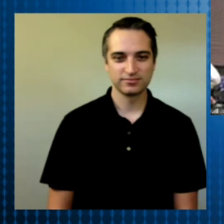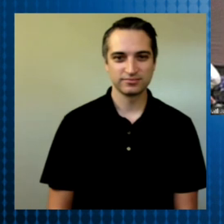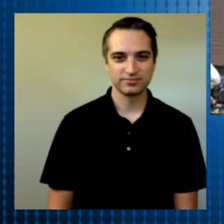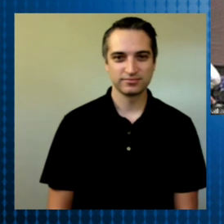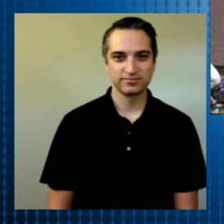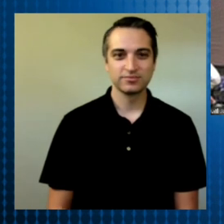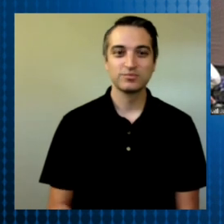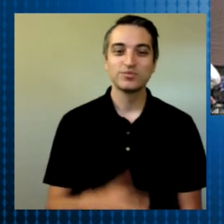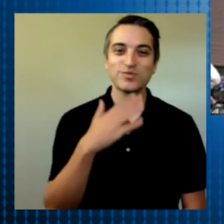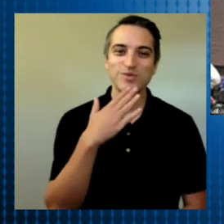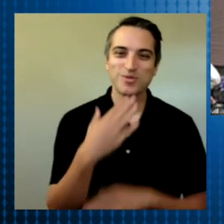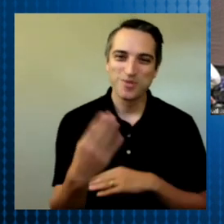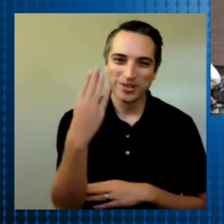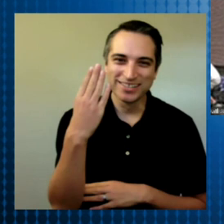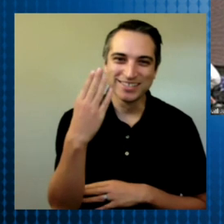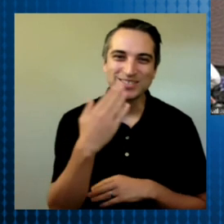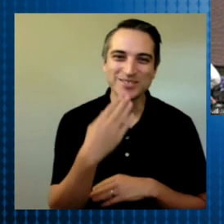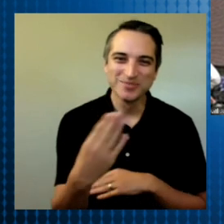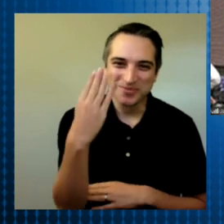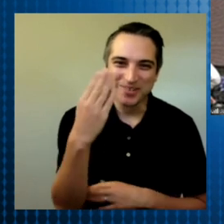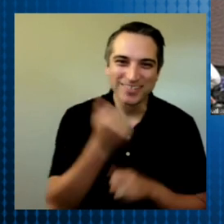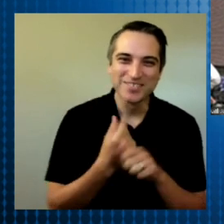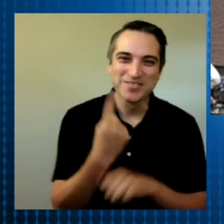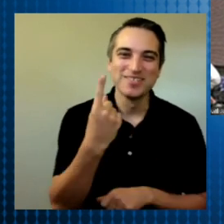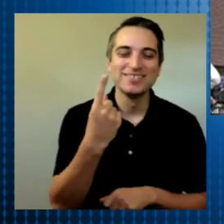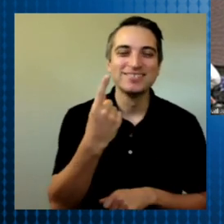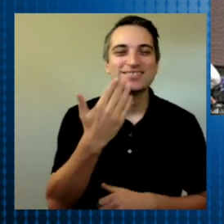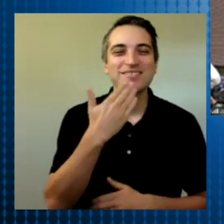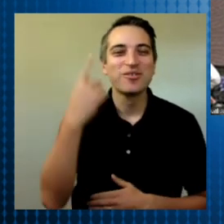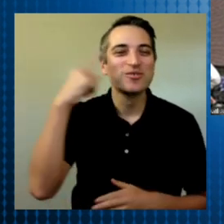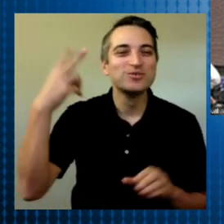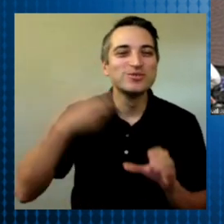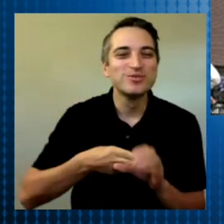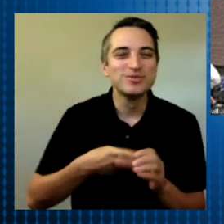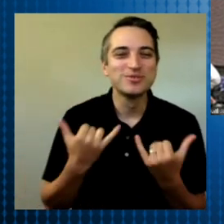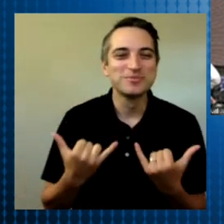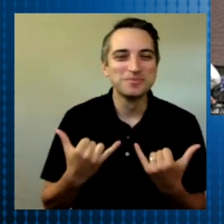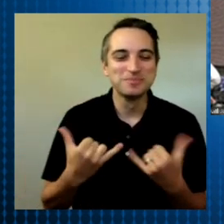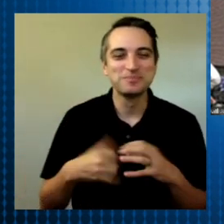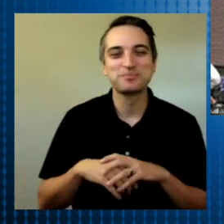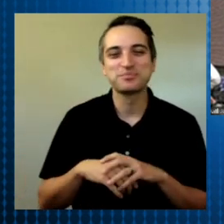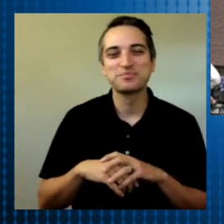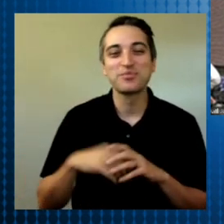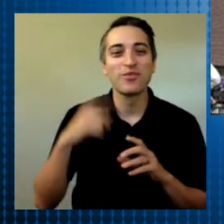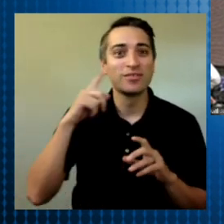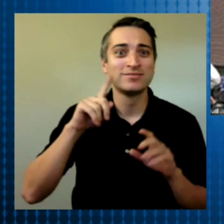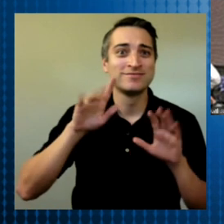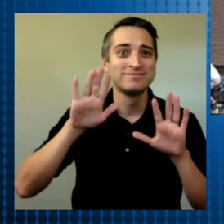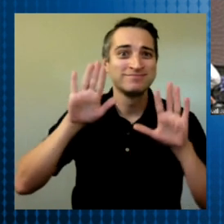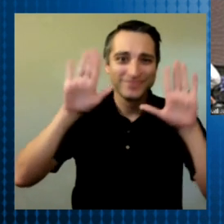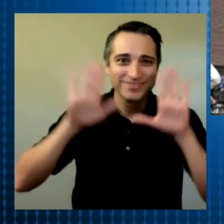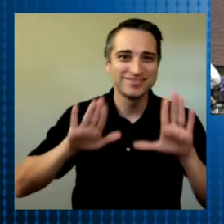Good morning. Good morning, everyone. Thank you for joining us today for this fantastic